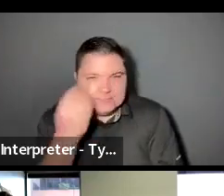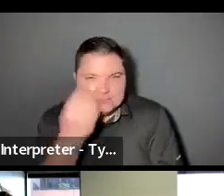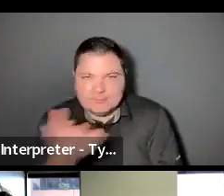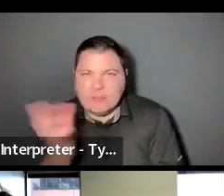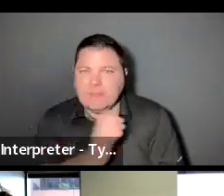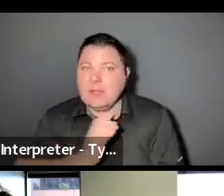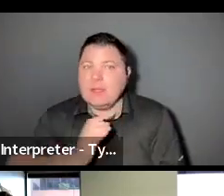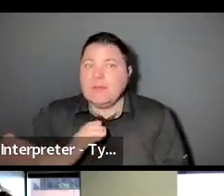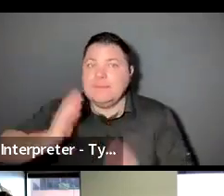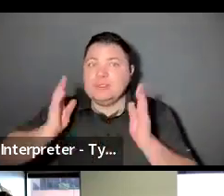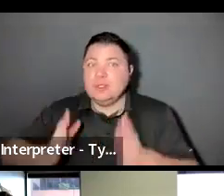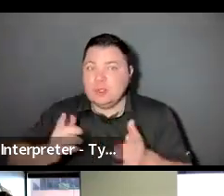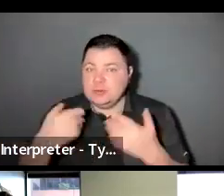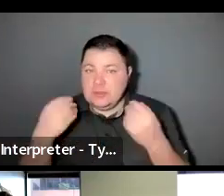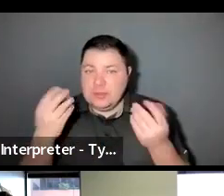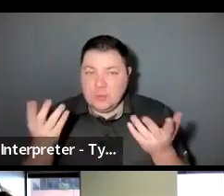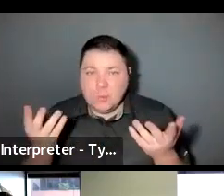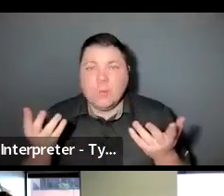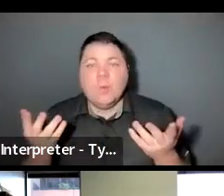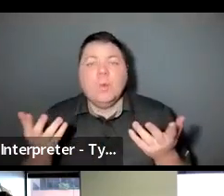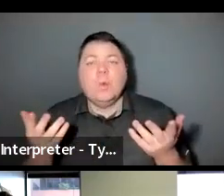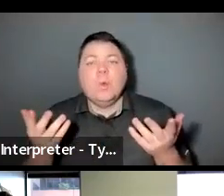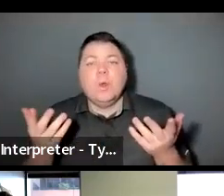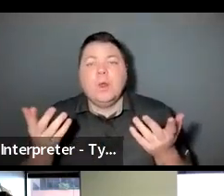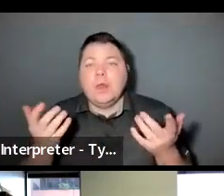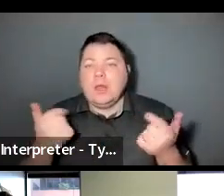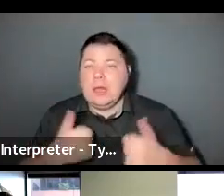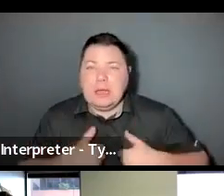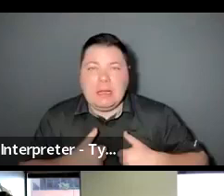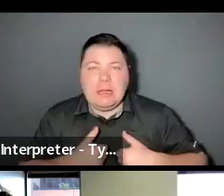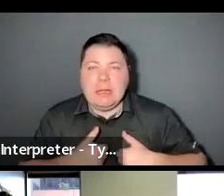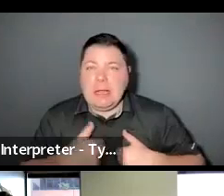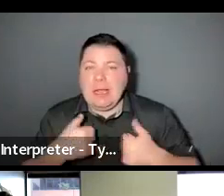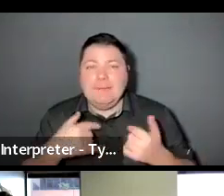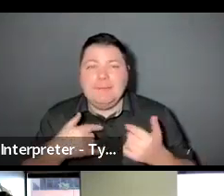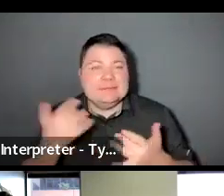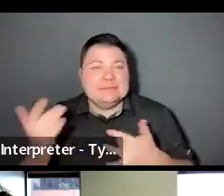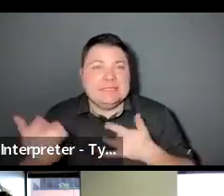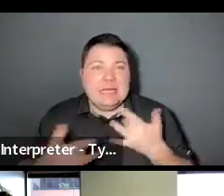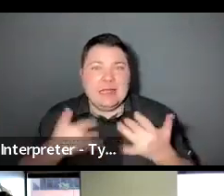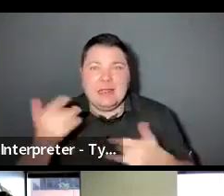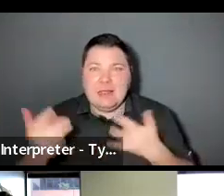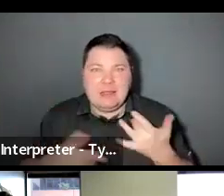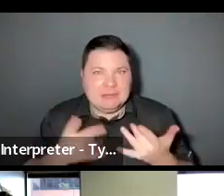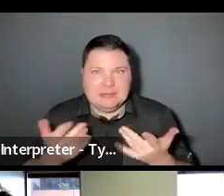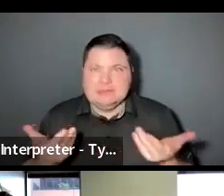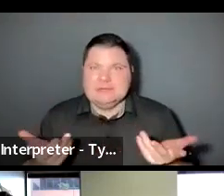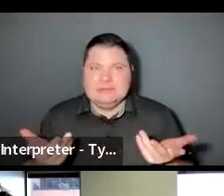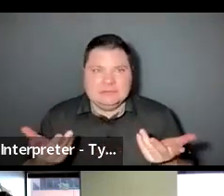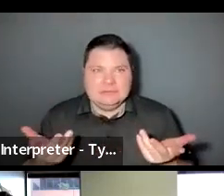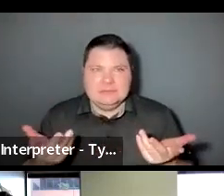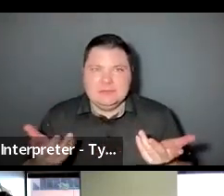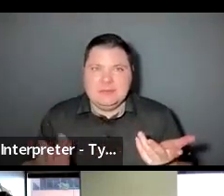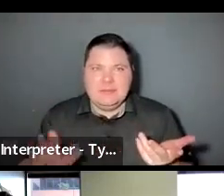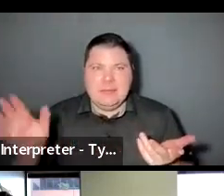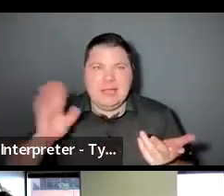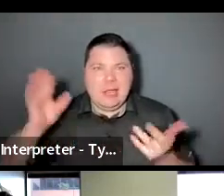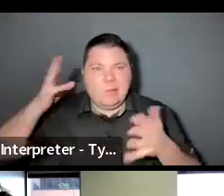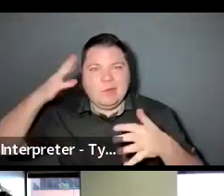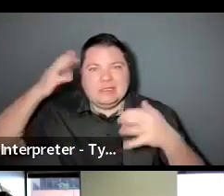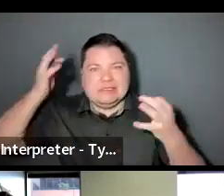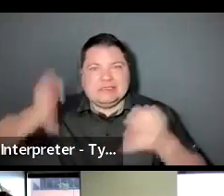commissioners that I am so excited and elated that back when the decision was made